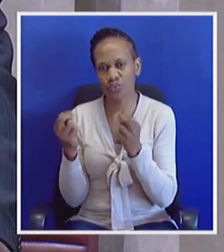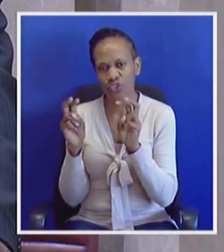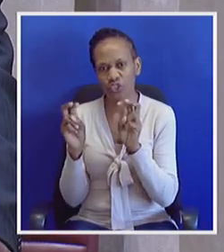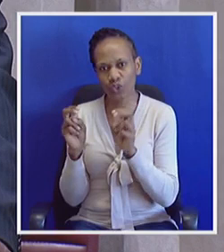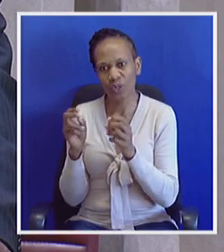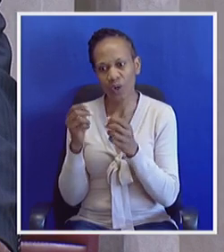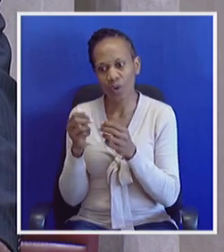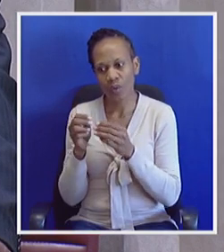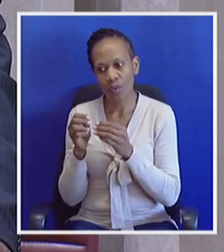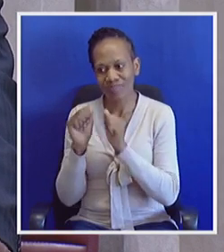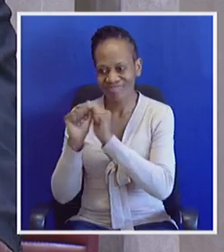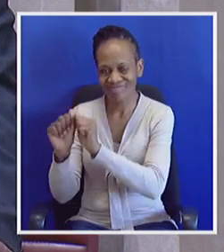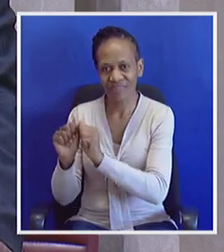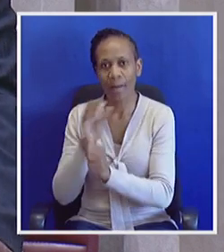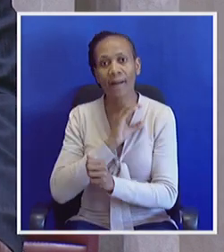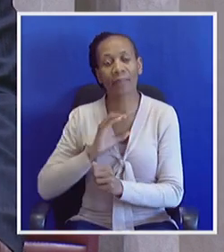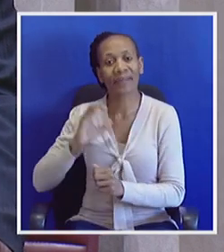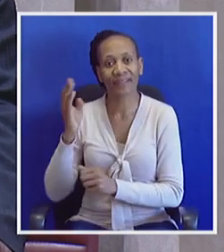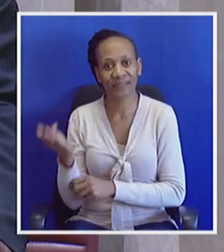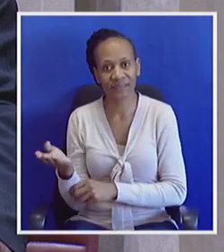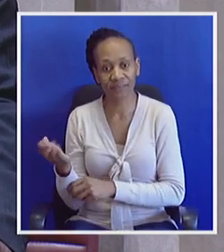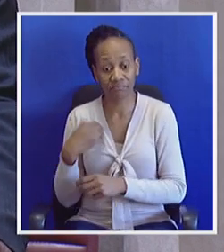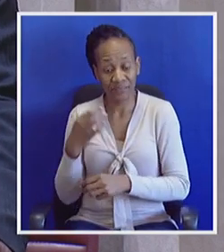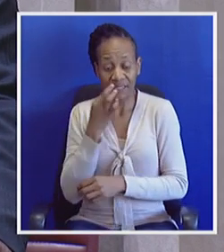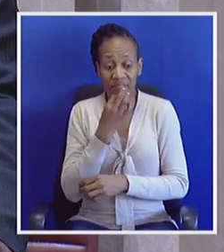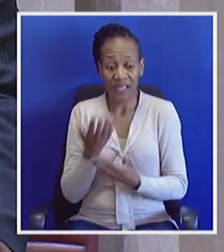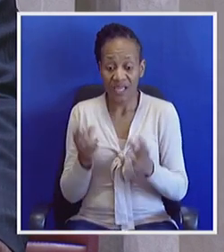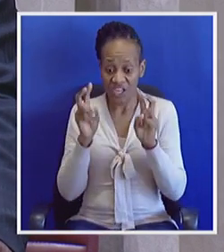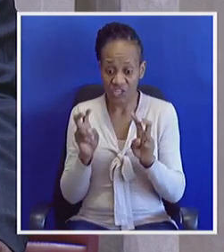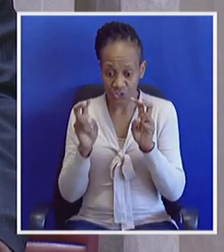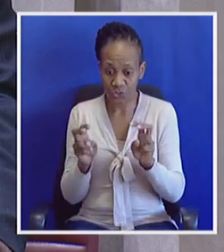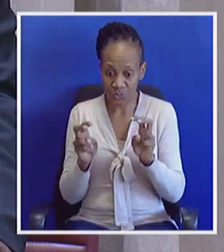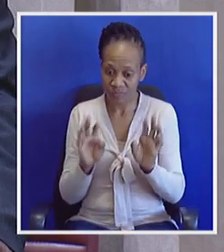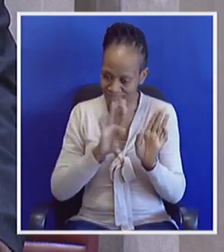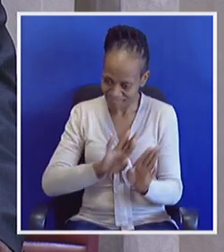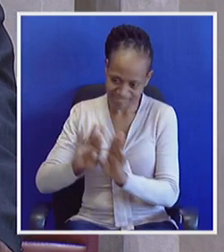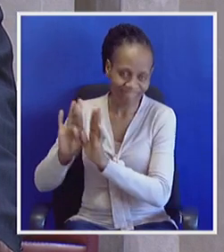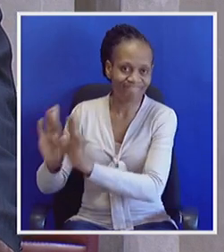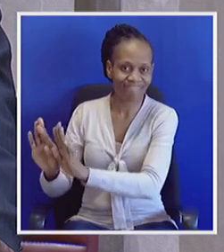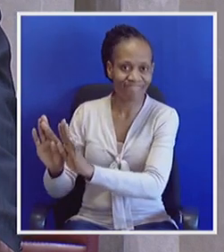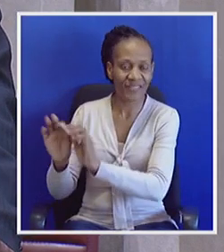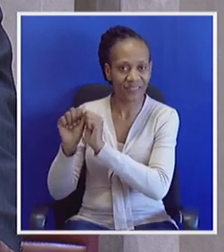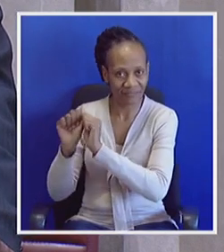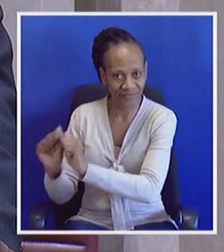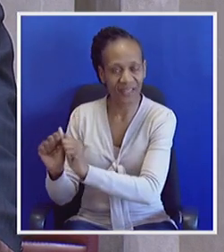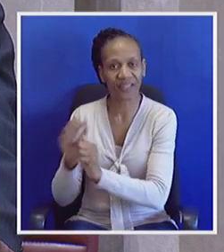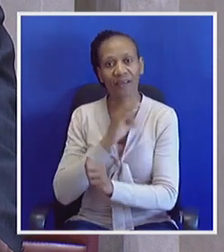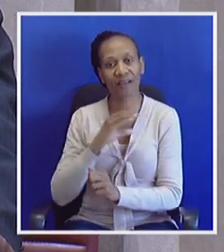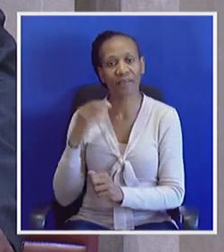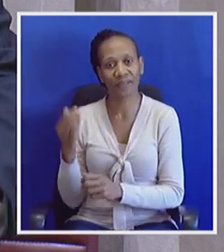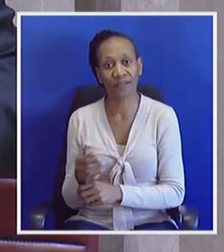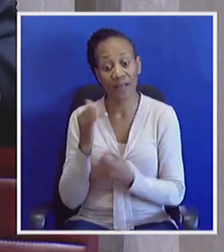say that we should leave this matter to cabinet to deal with. The